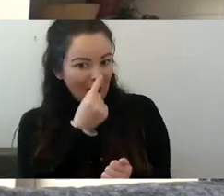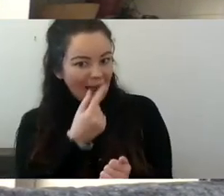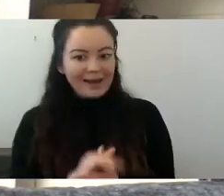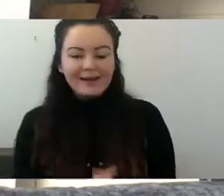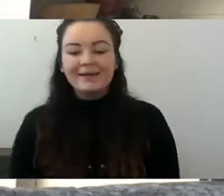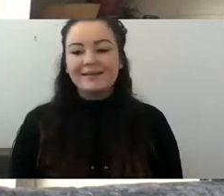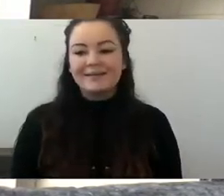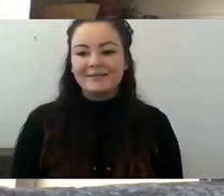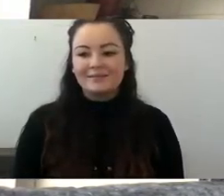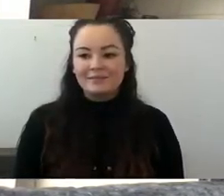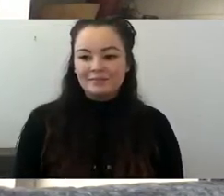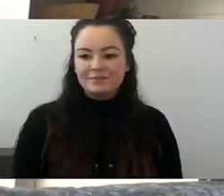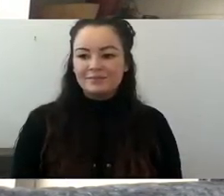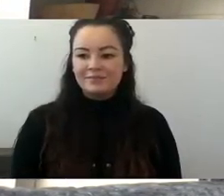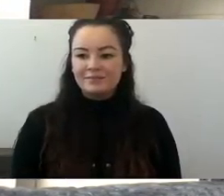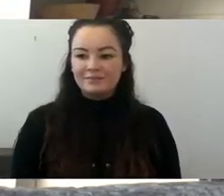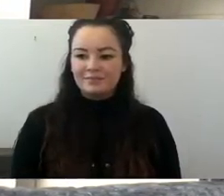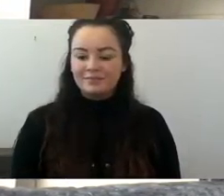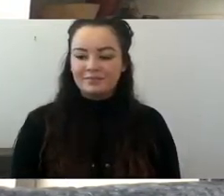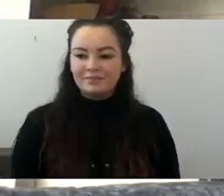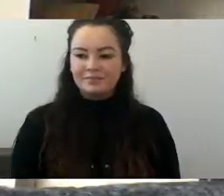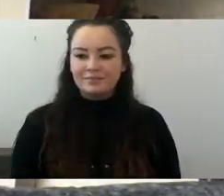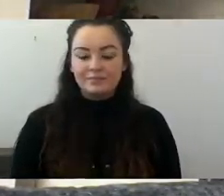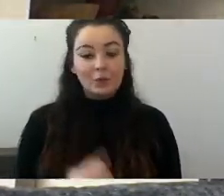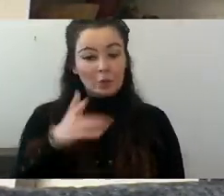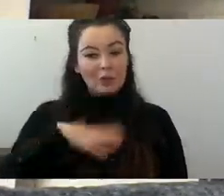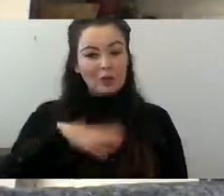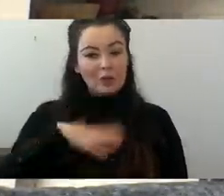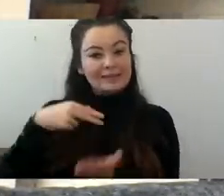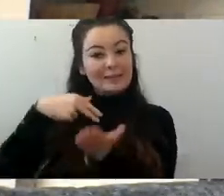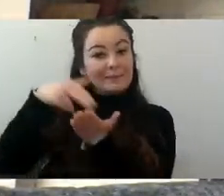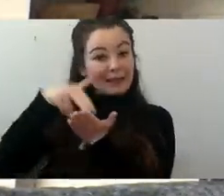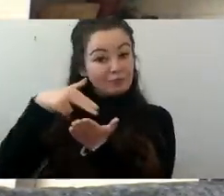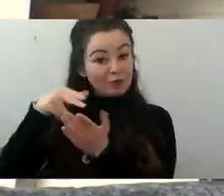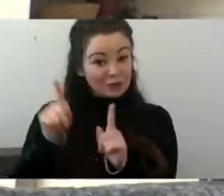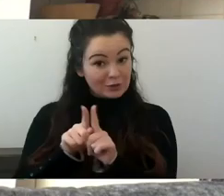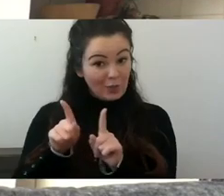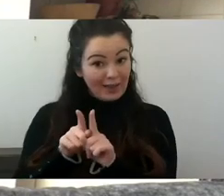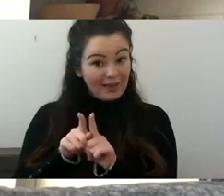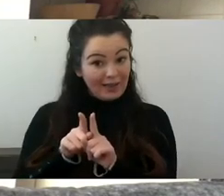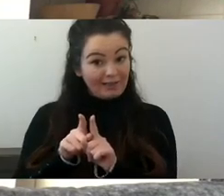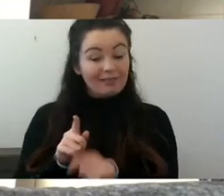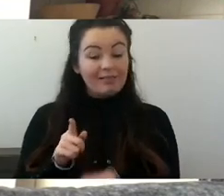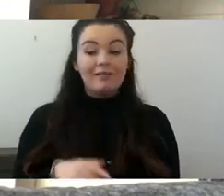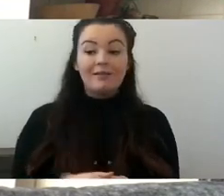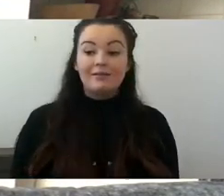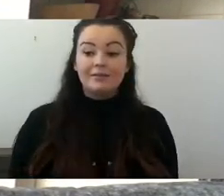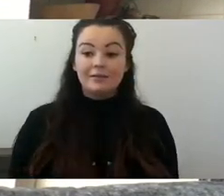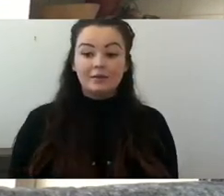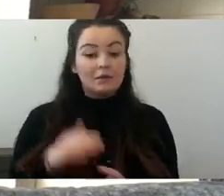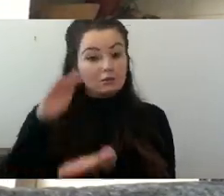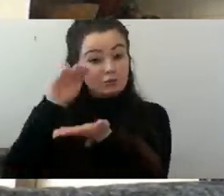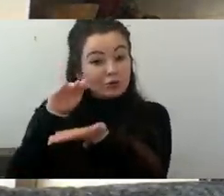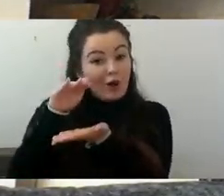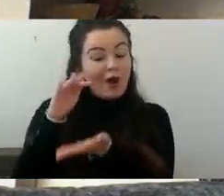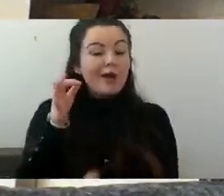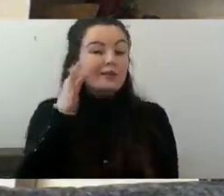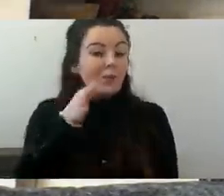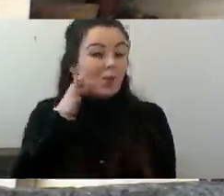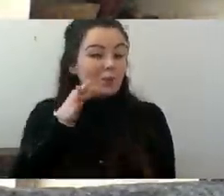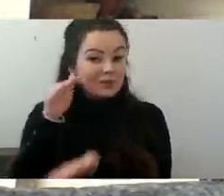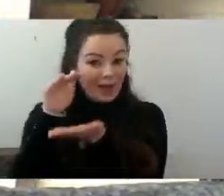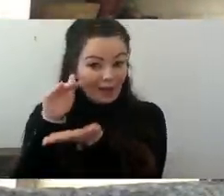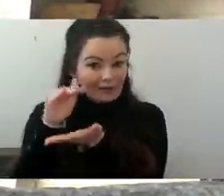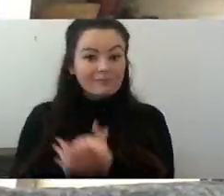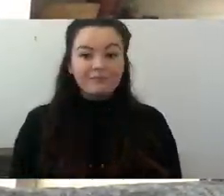some painting then that's great, that's fine. Some paint brushes if you want to do painting, a jar or